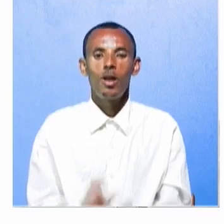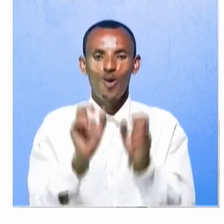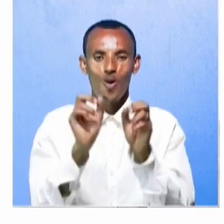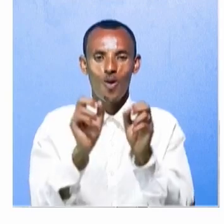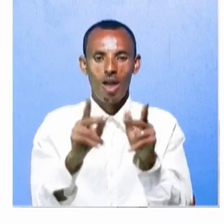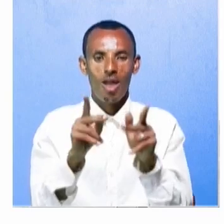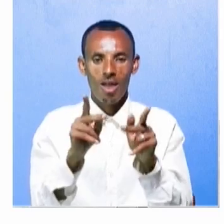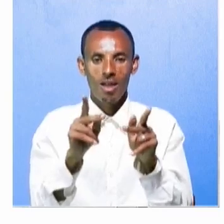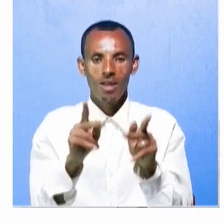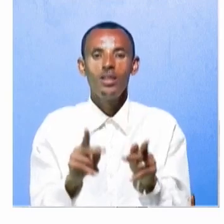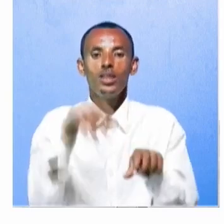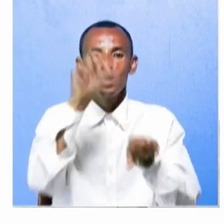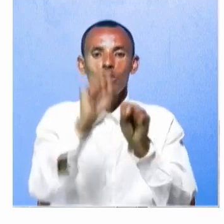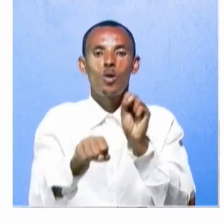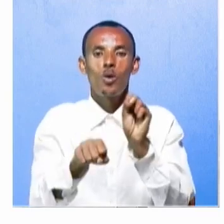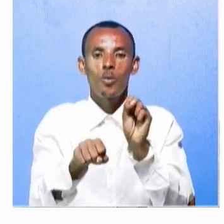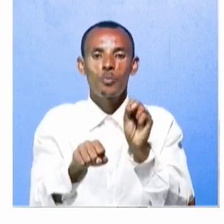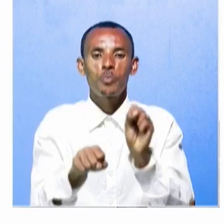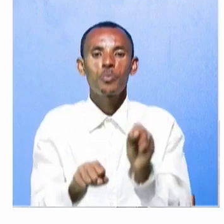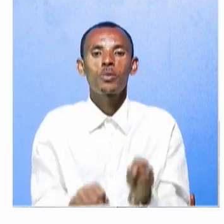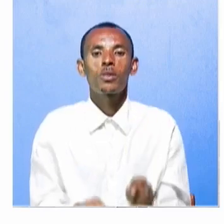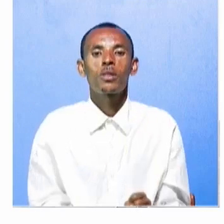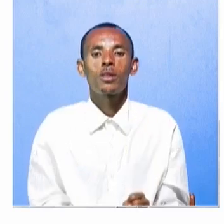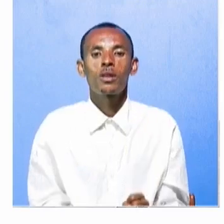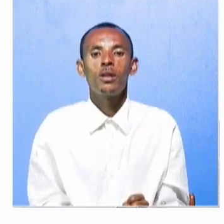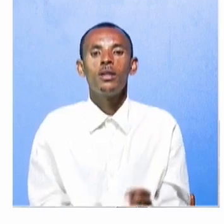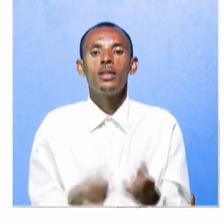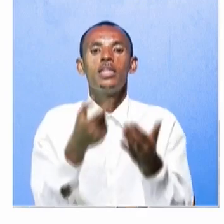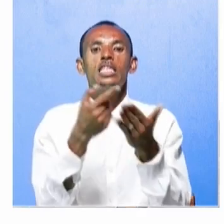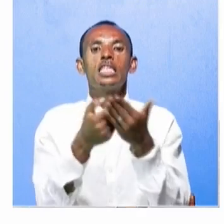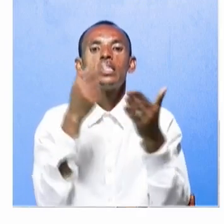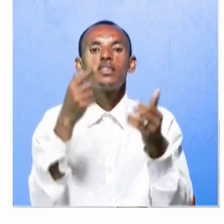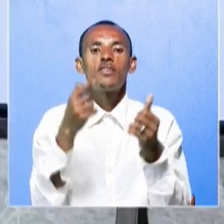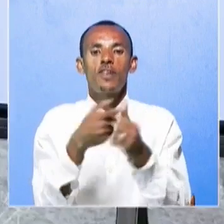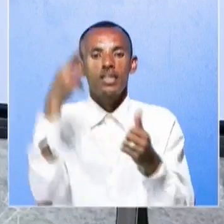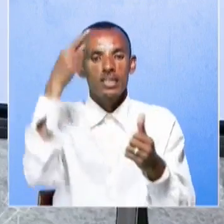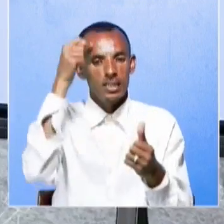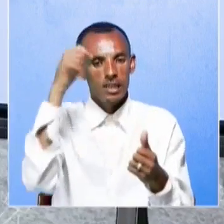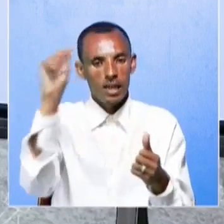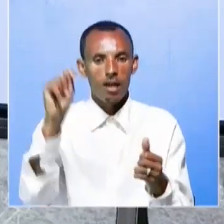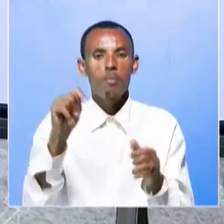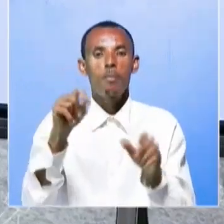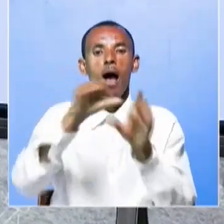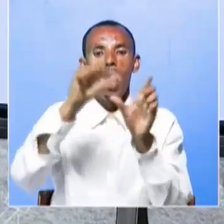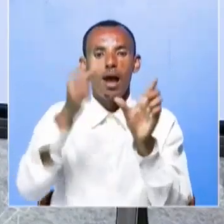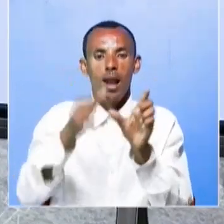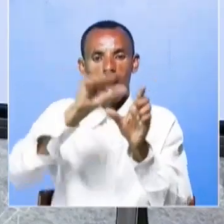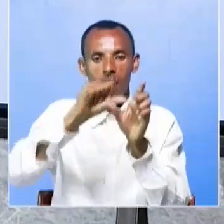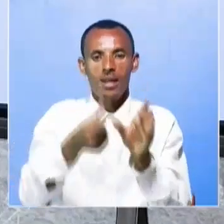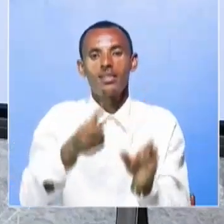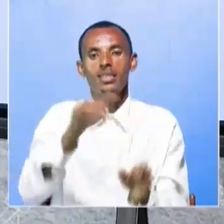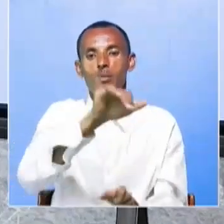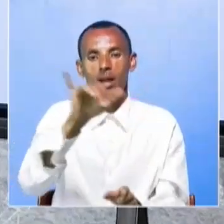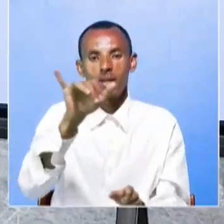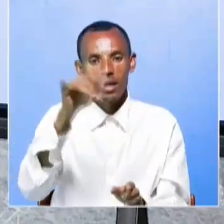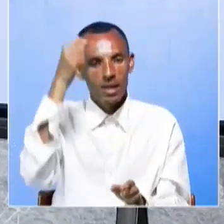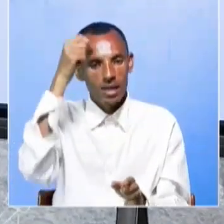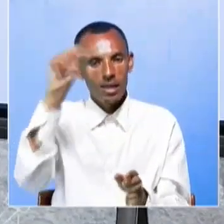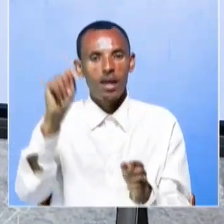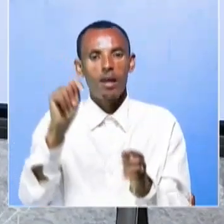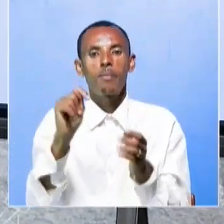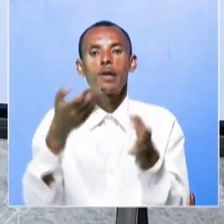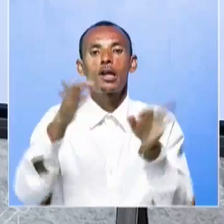Okay, so this first theorem, or angle-angle similarity theorem,